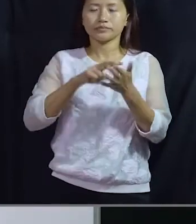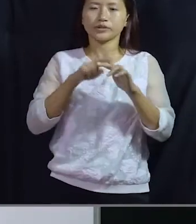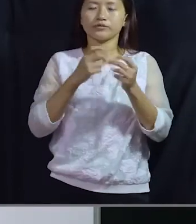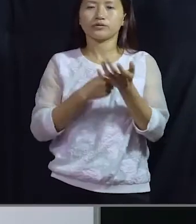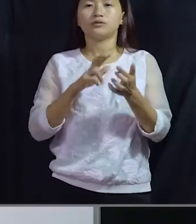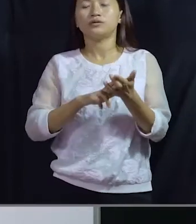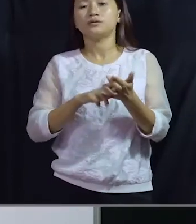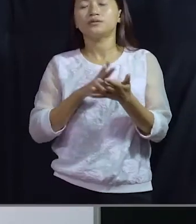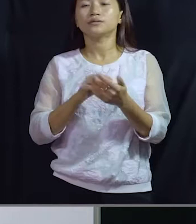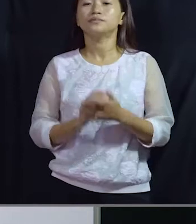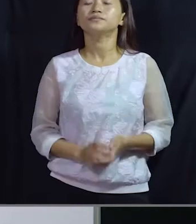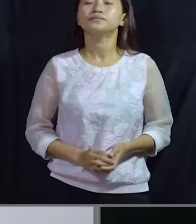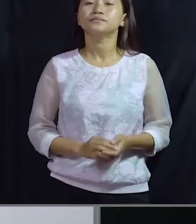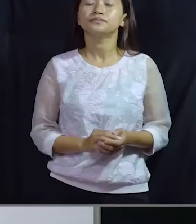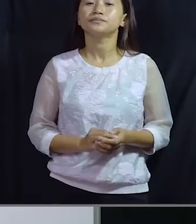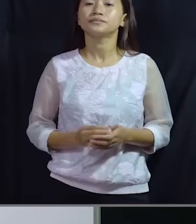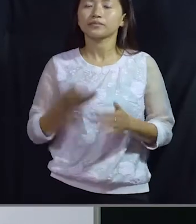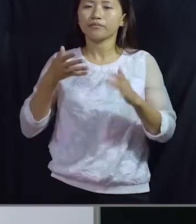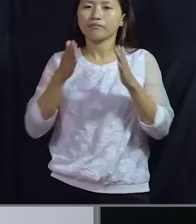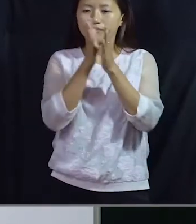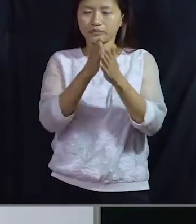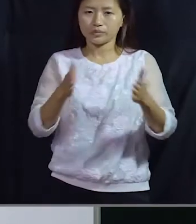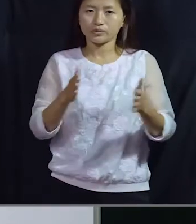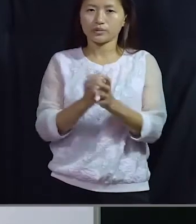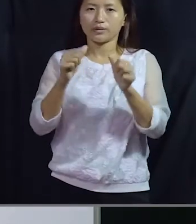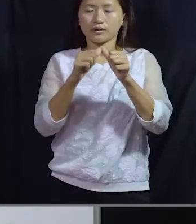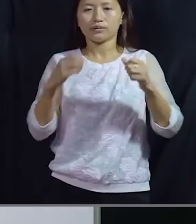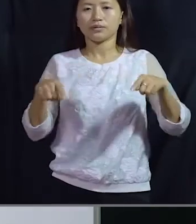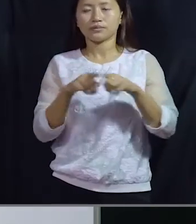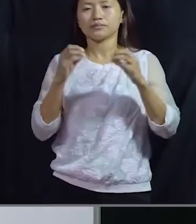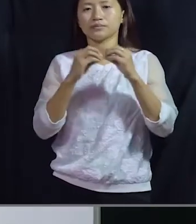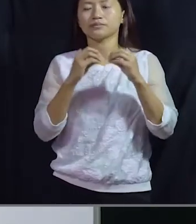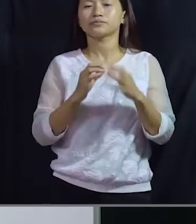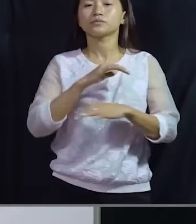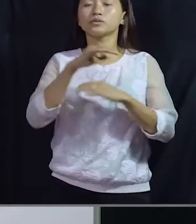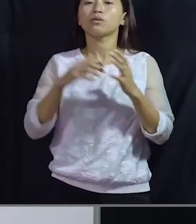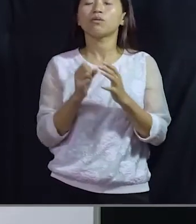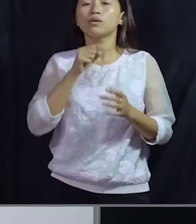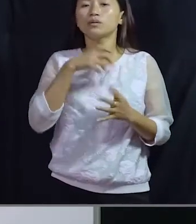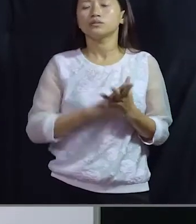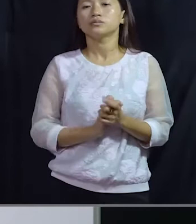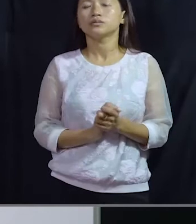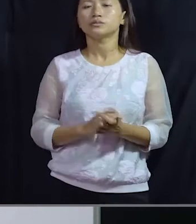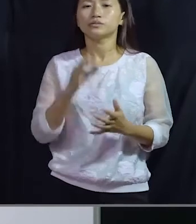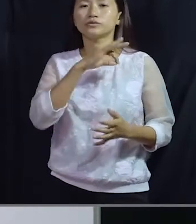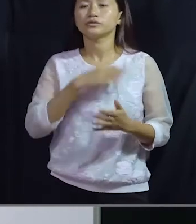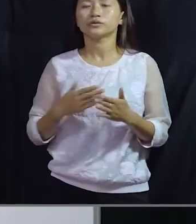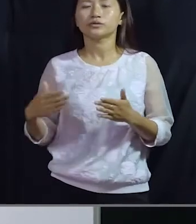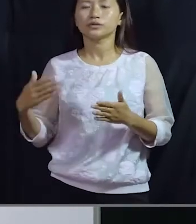this 6,000 between A and B in their profit sharing ratio, old profit sharing ratio, that